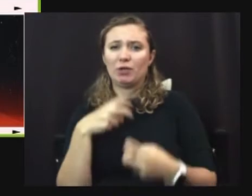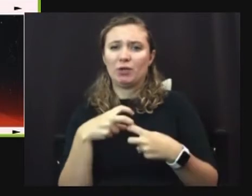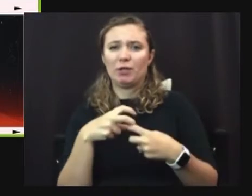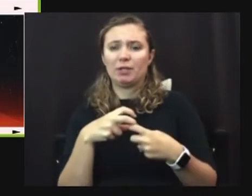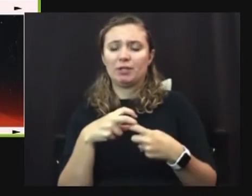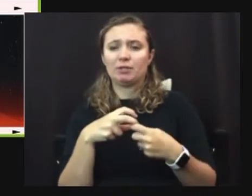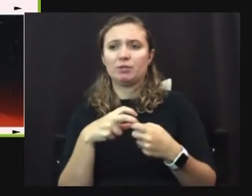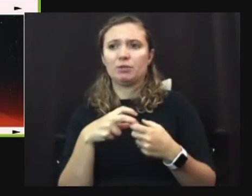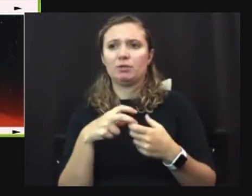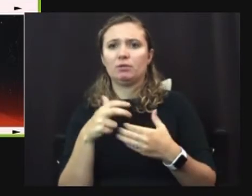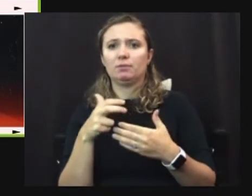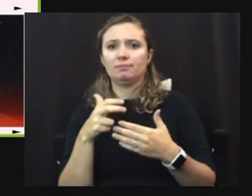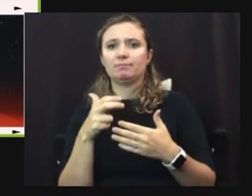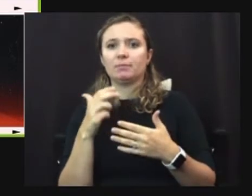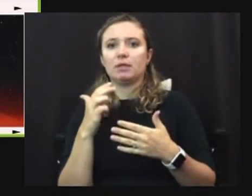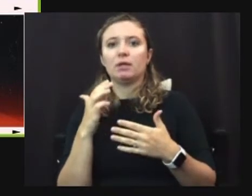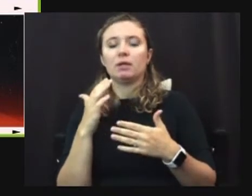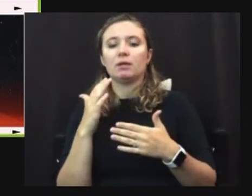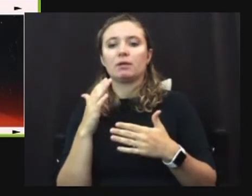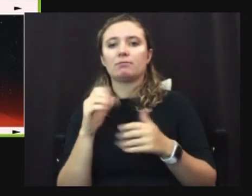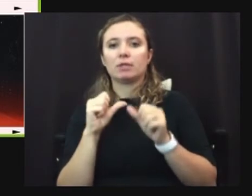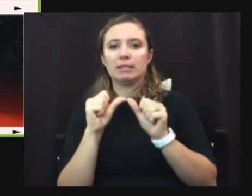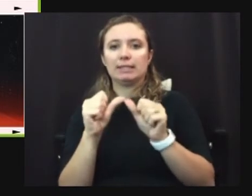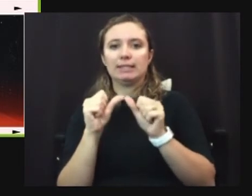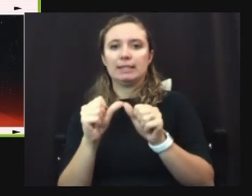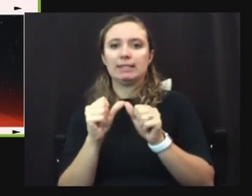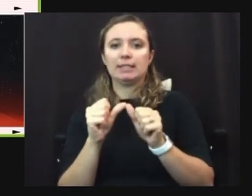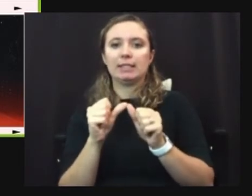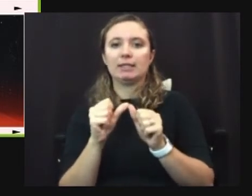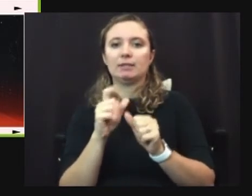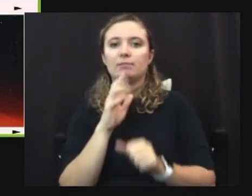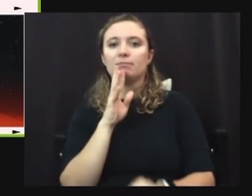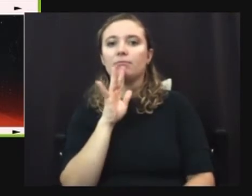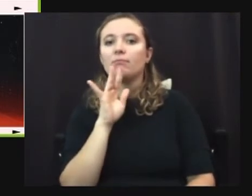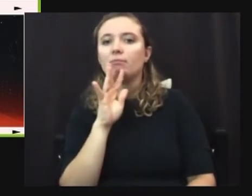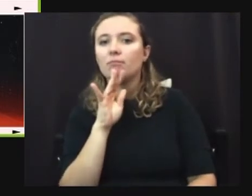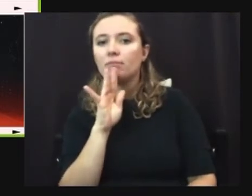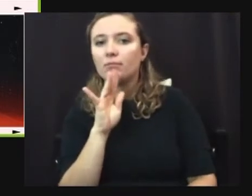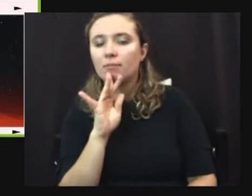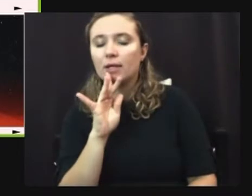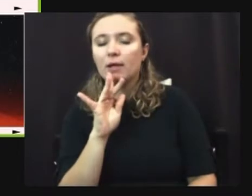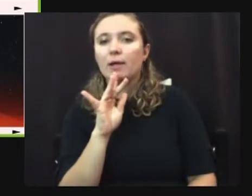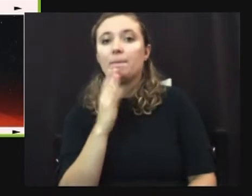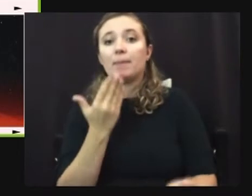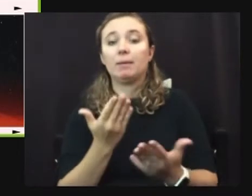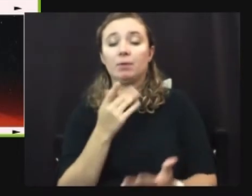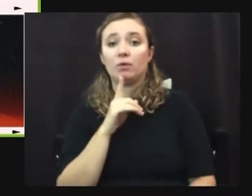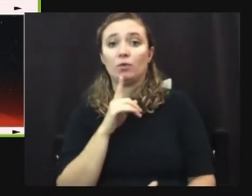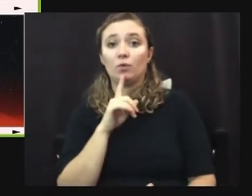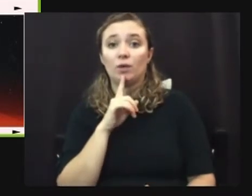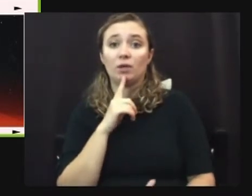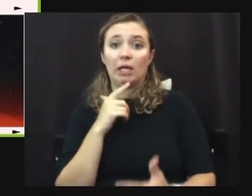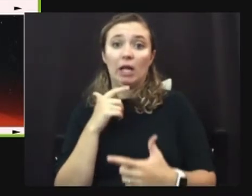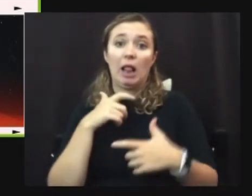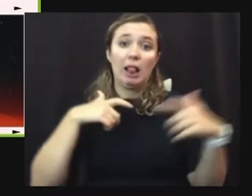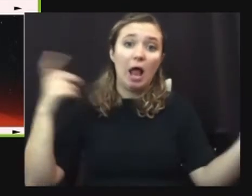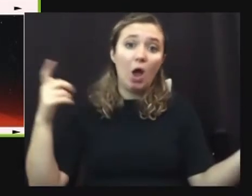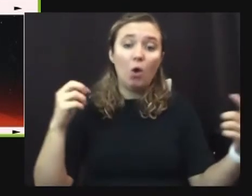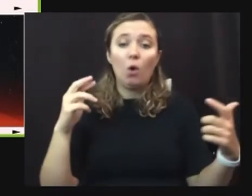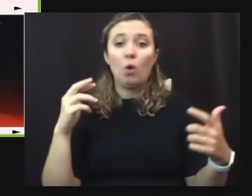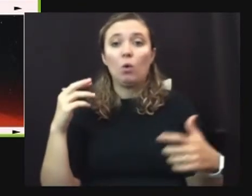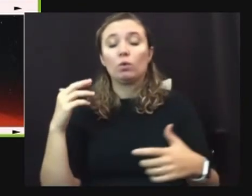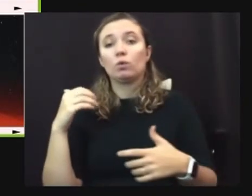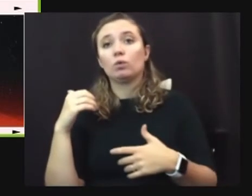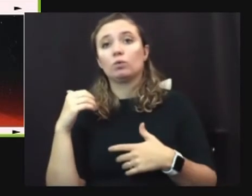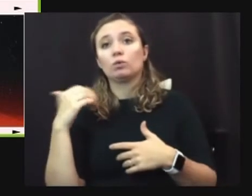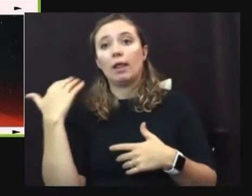our speed when we speak, and we might be really loud or really quiet or really